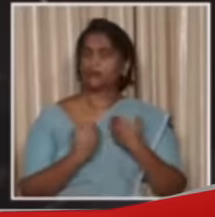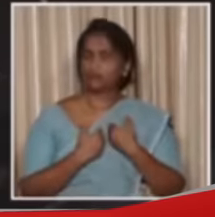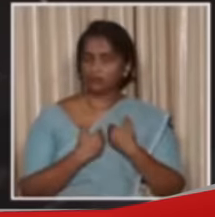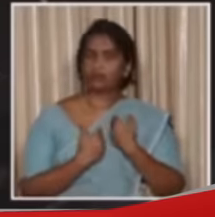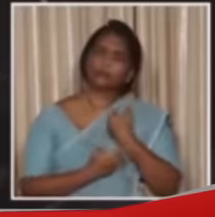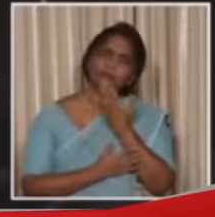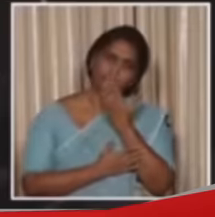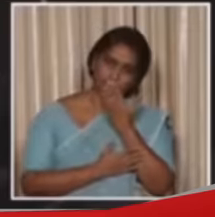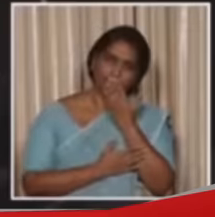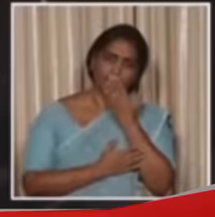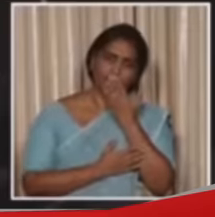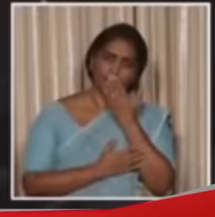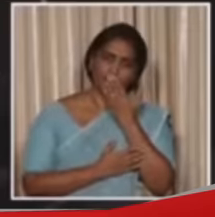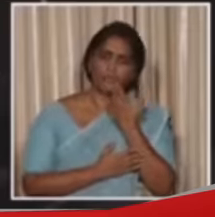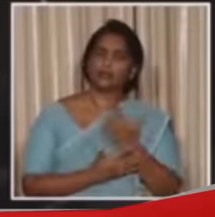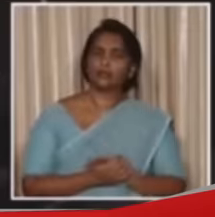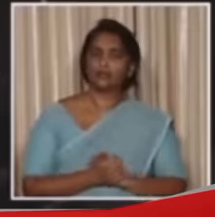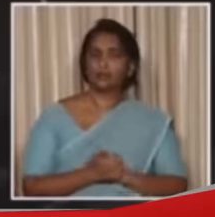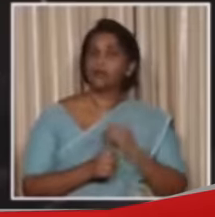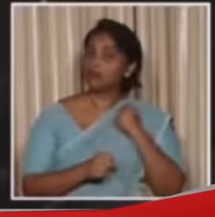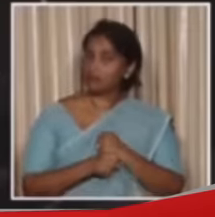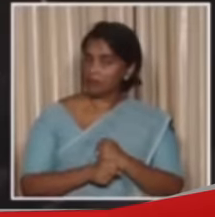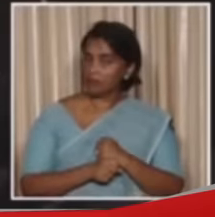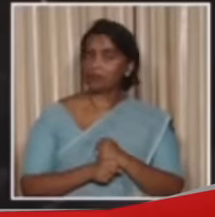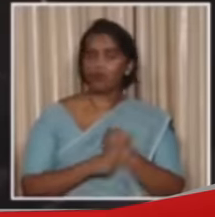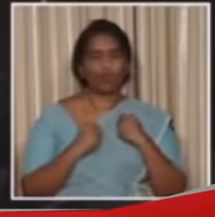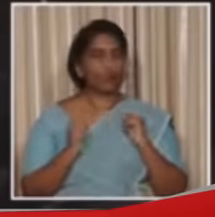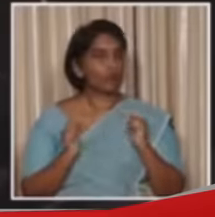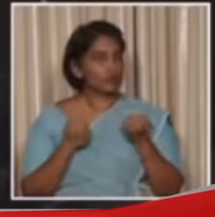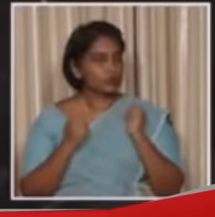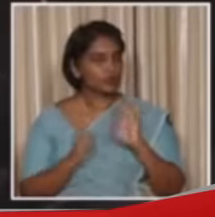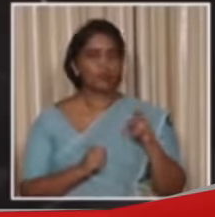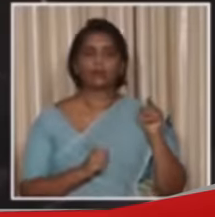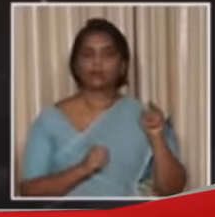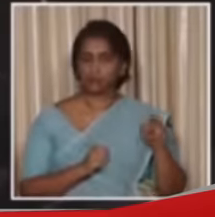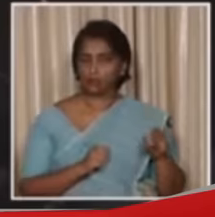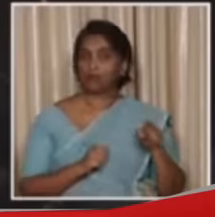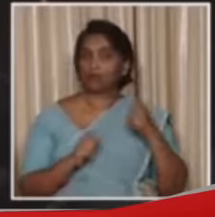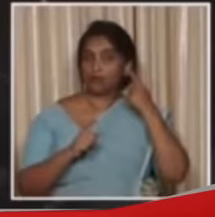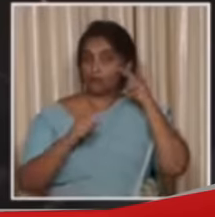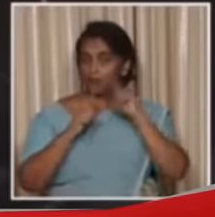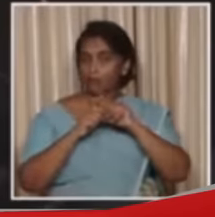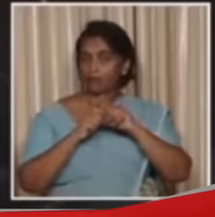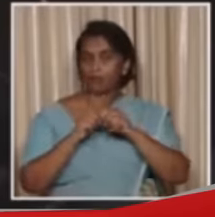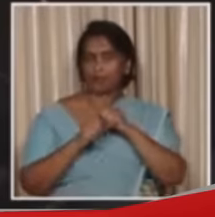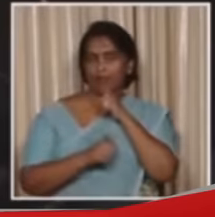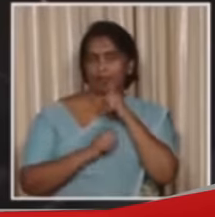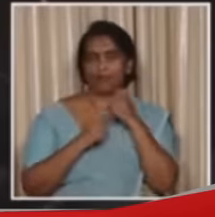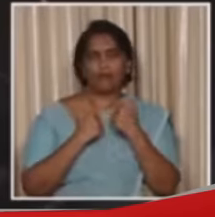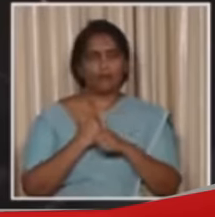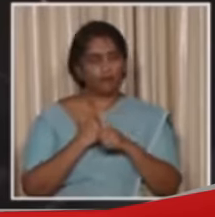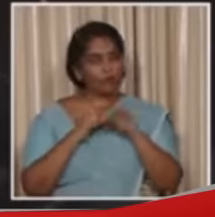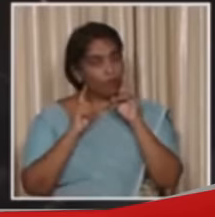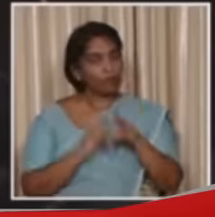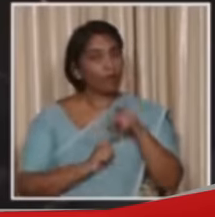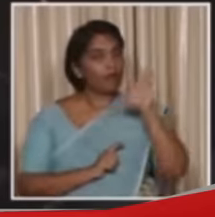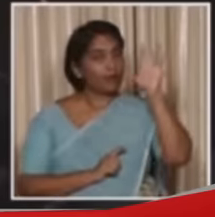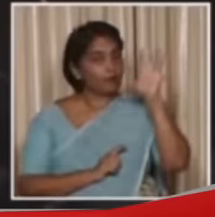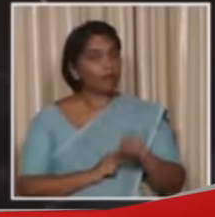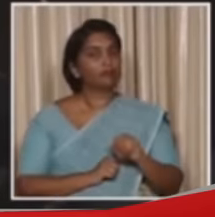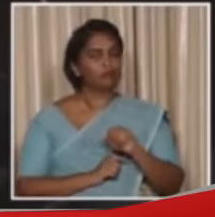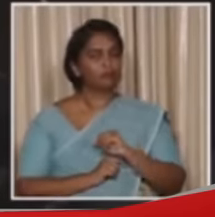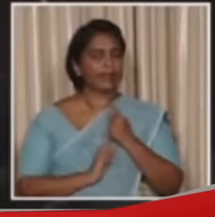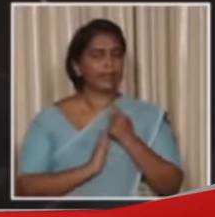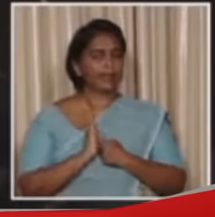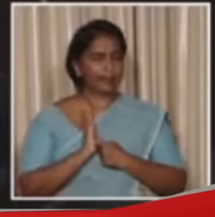this narrative and attempting to bring about laws and also influencing the judiciary in